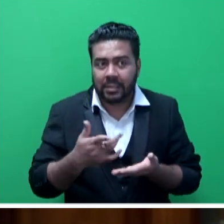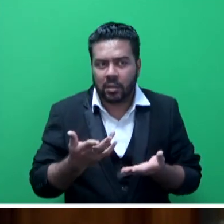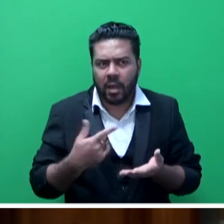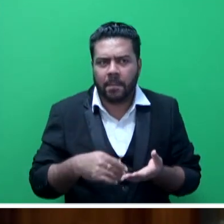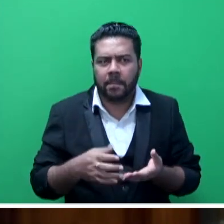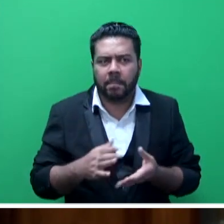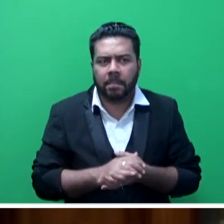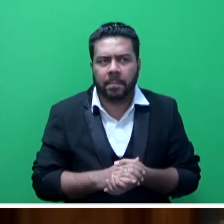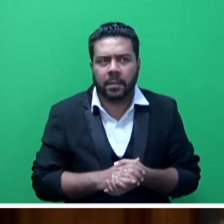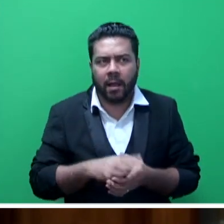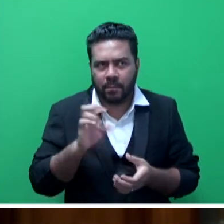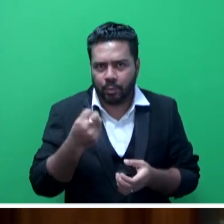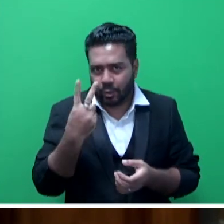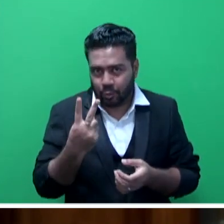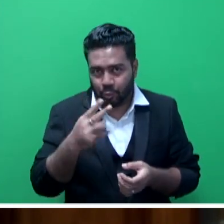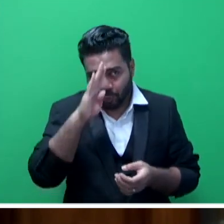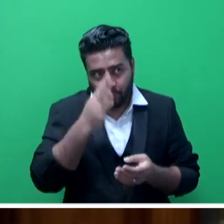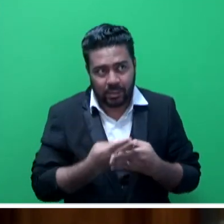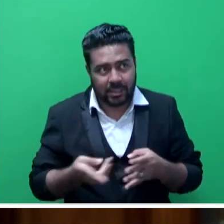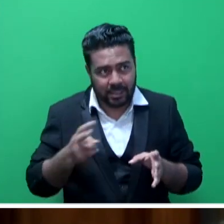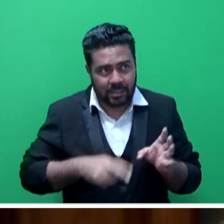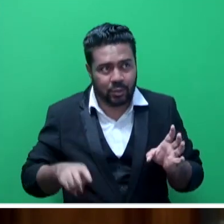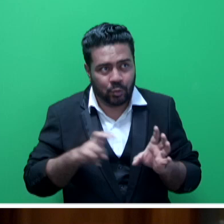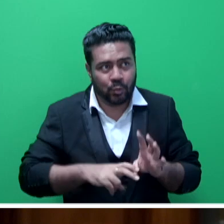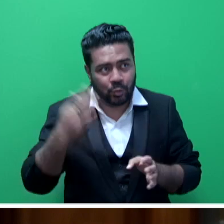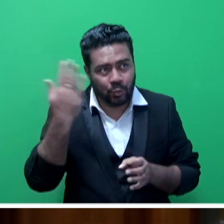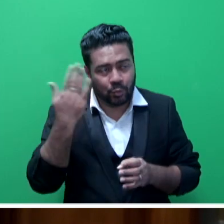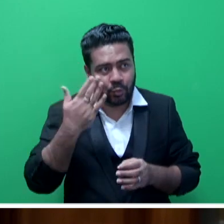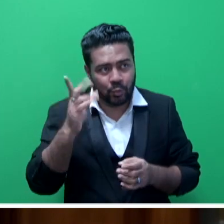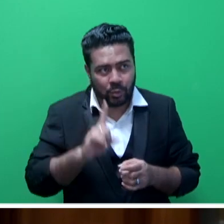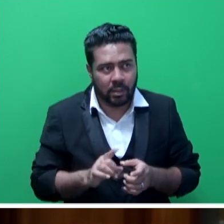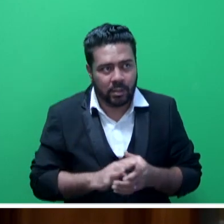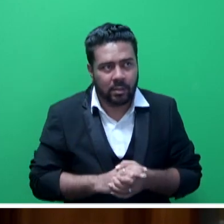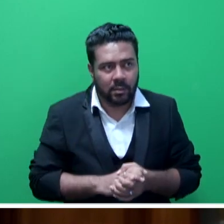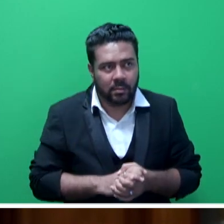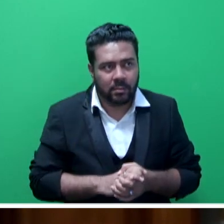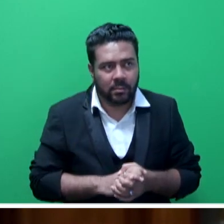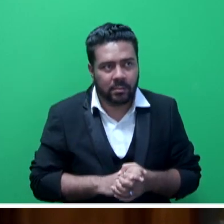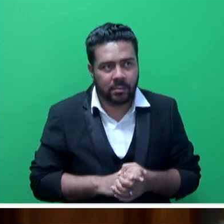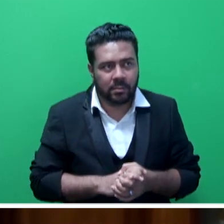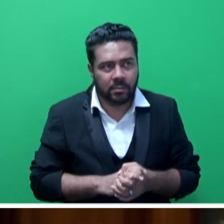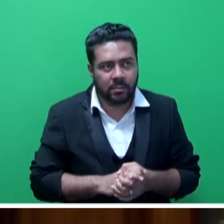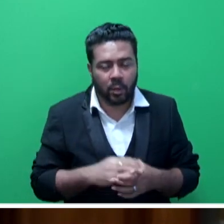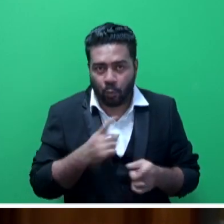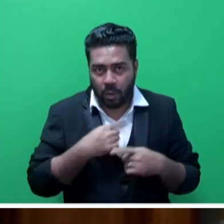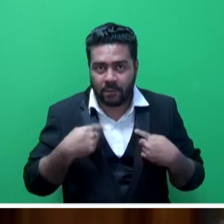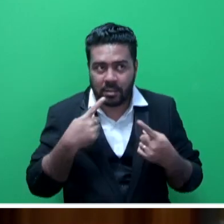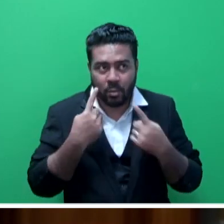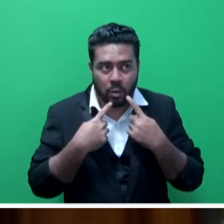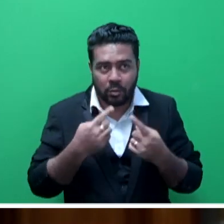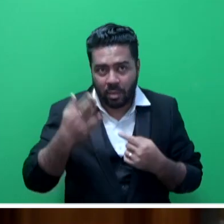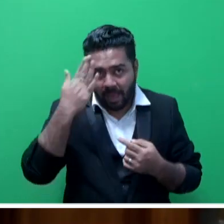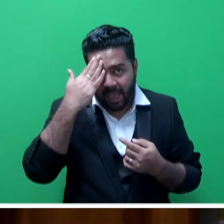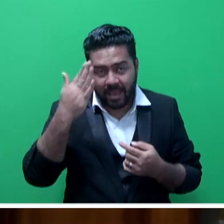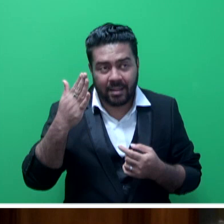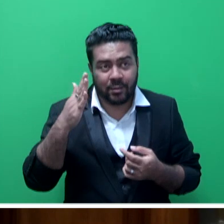put 2 students in school today, and they have actually been, we have spoken to the head of schools to ensure